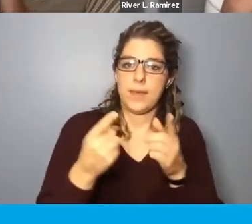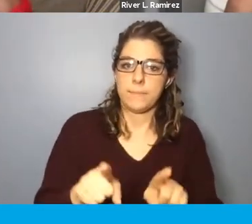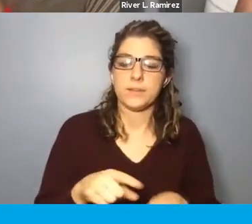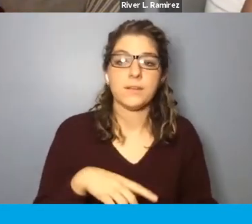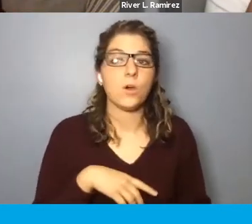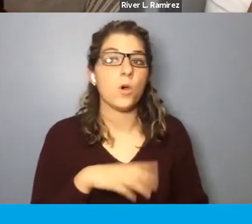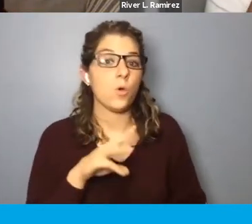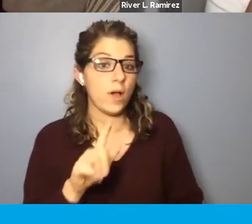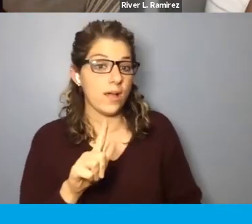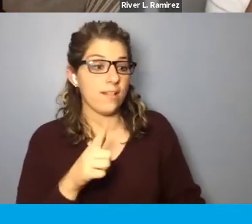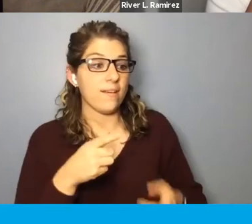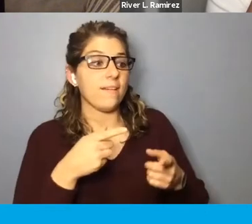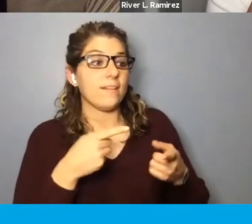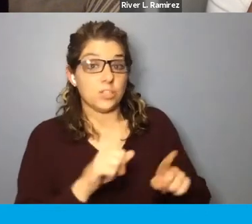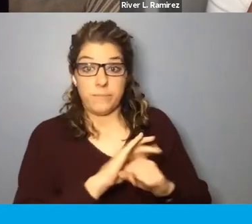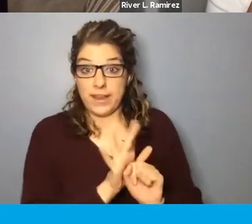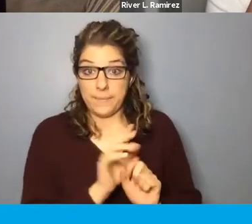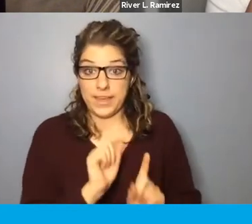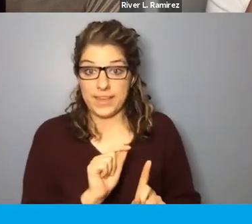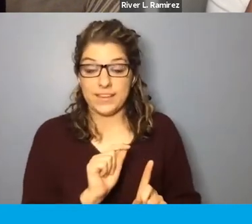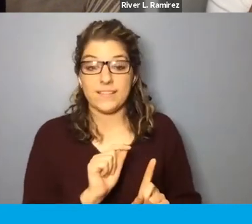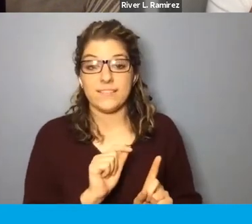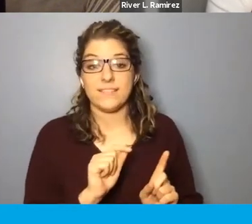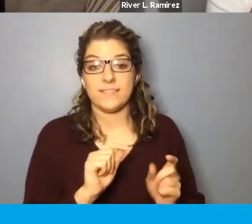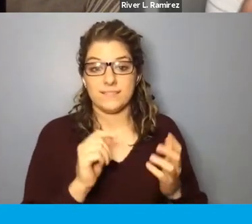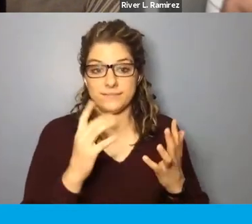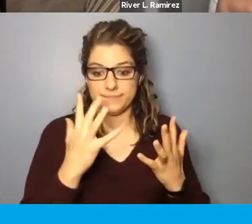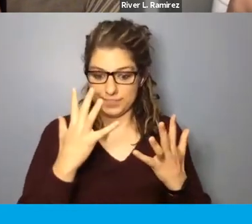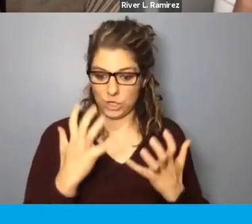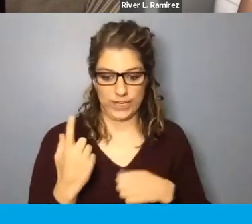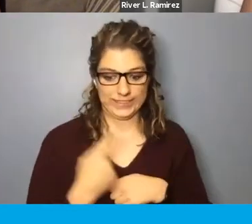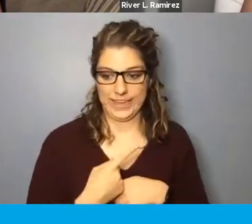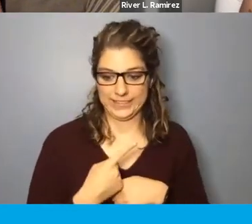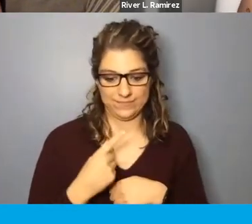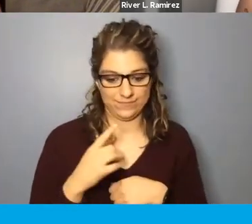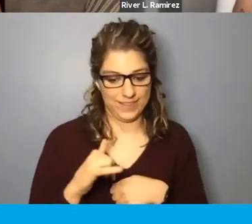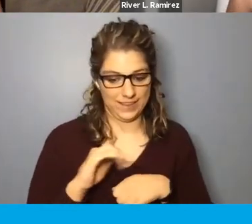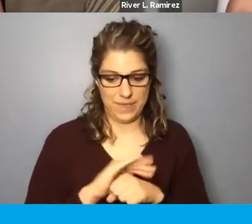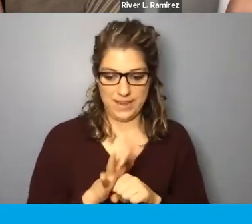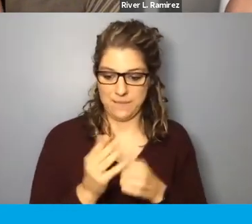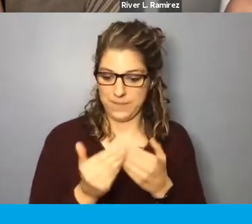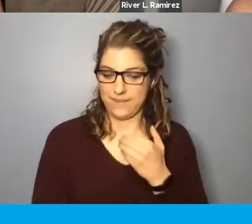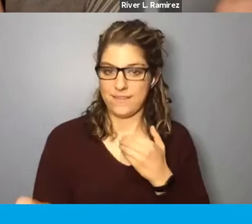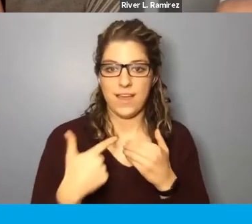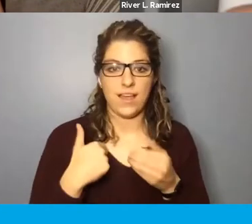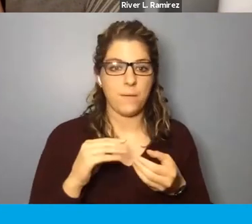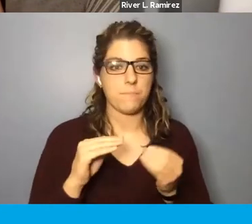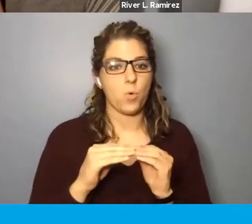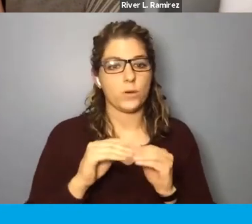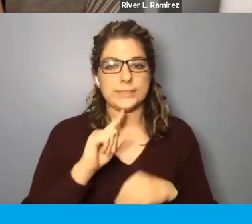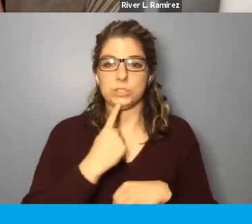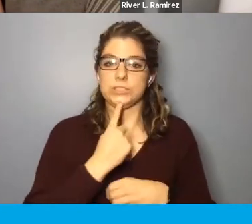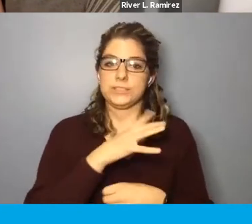Well, during pandemic, during the darkest days of pandemic, I started getting more seriously